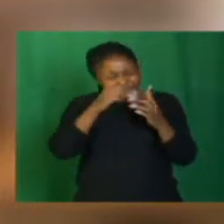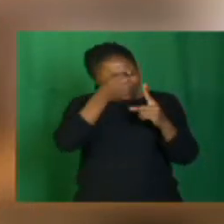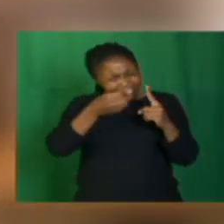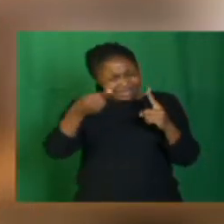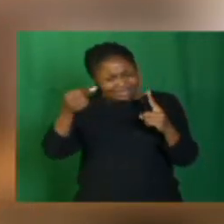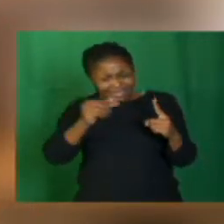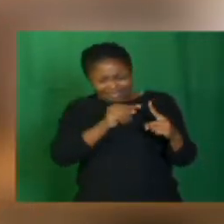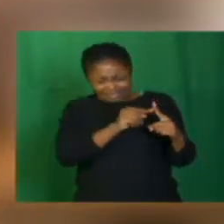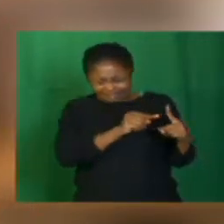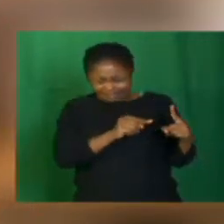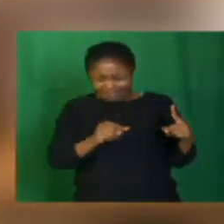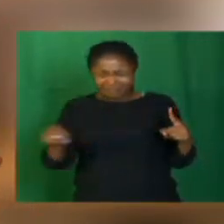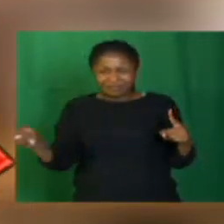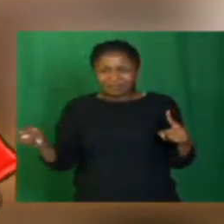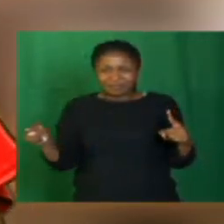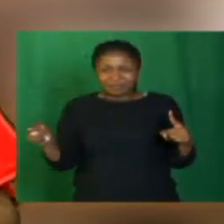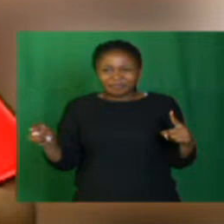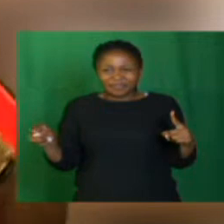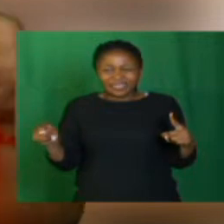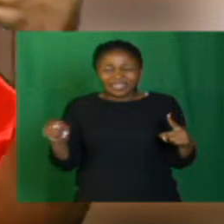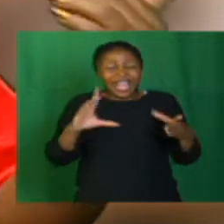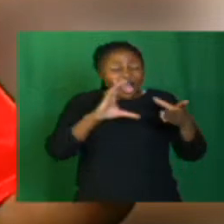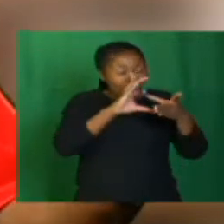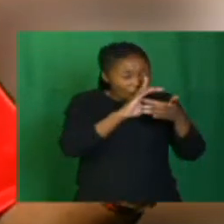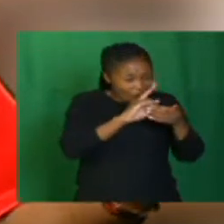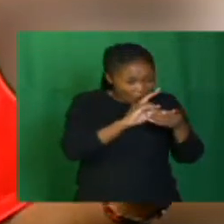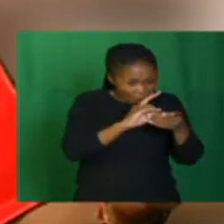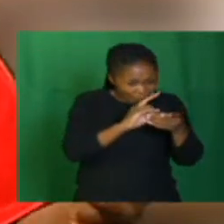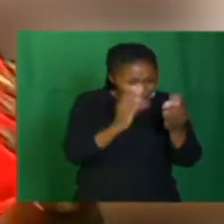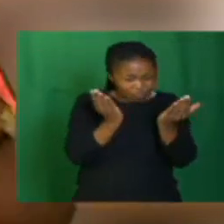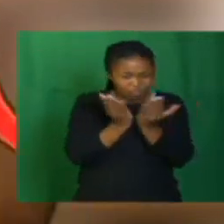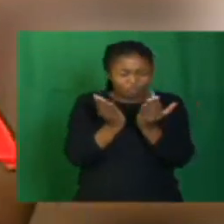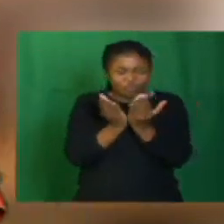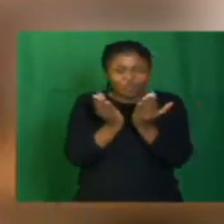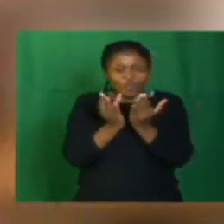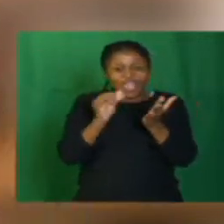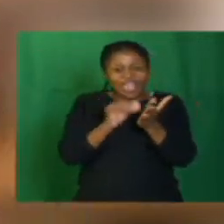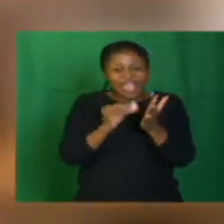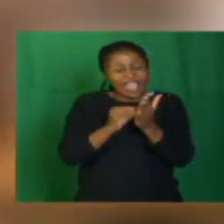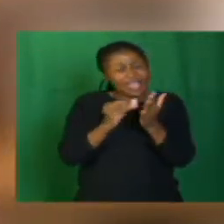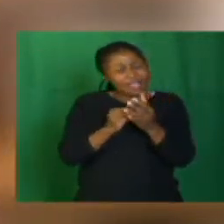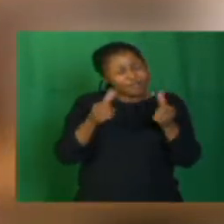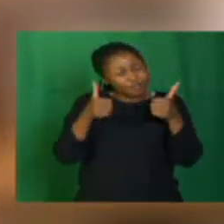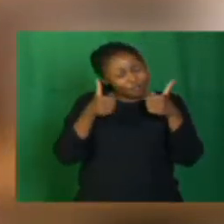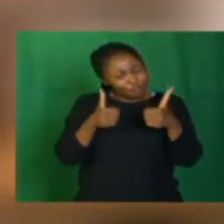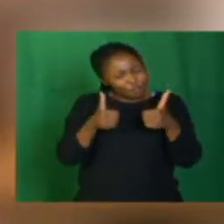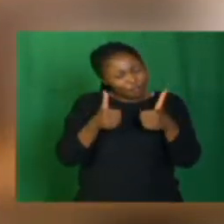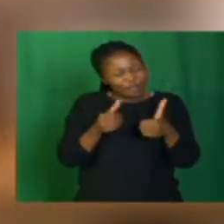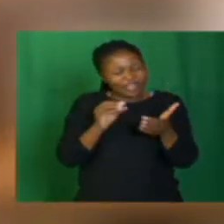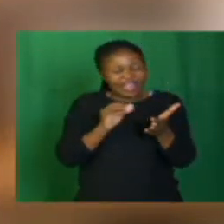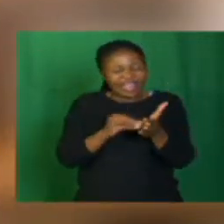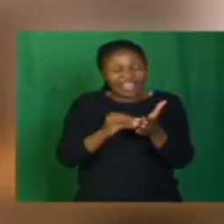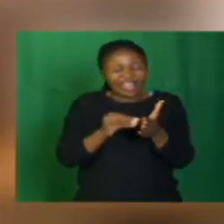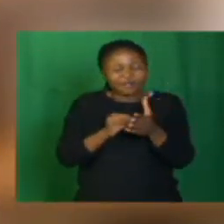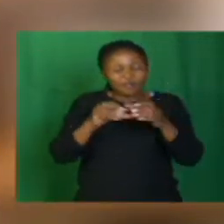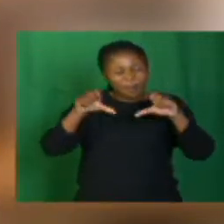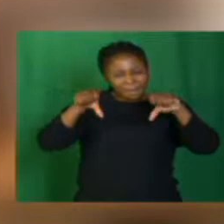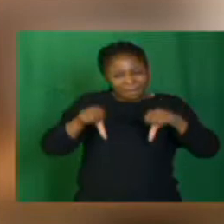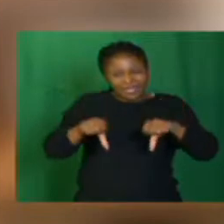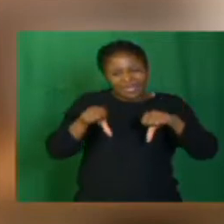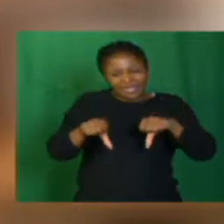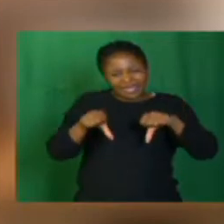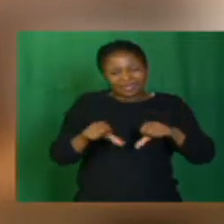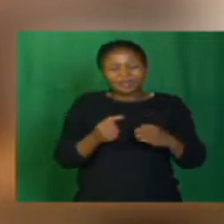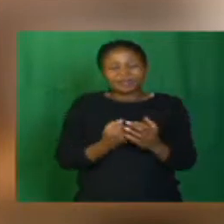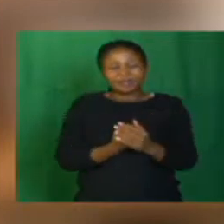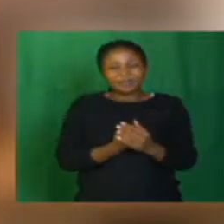system, homeschooling has its what? Its strengths and its weaknesses. Immediately, the reader of